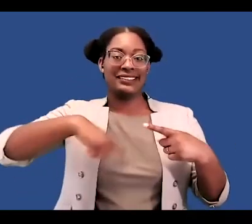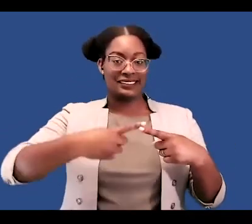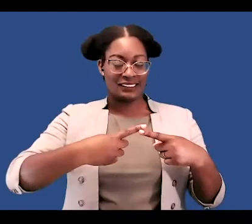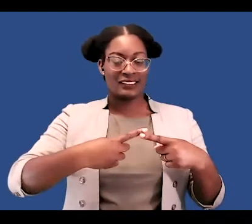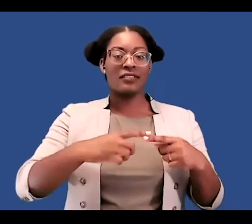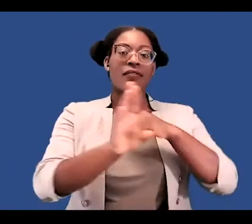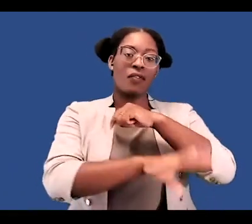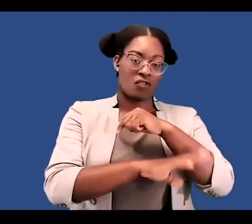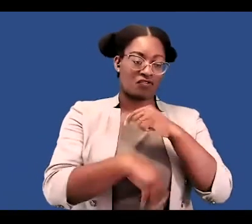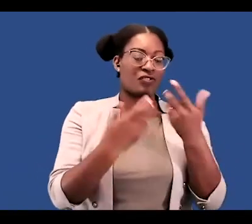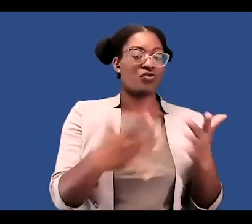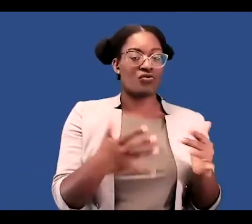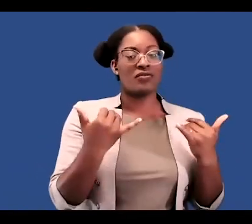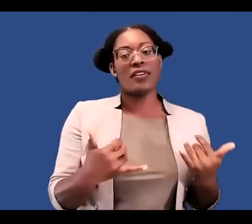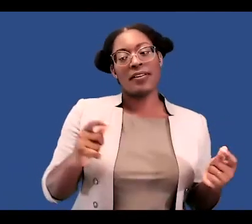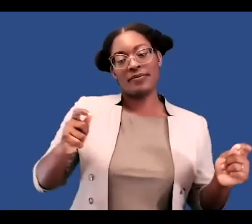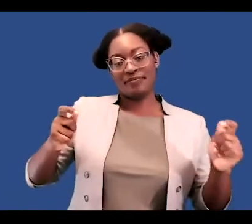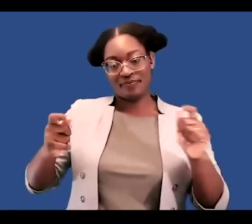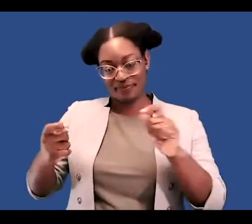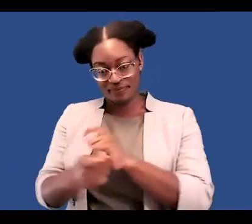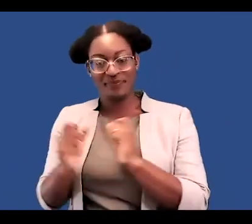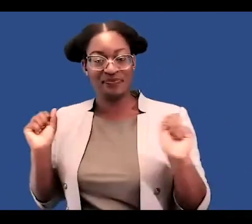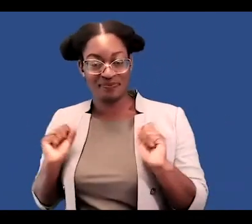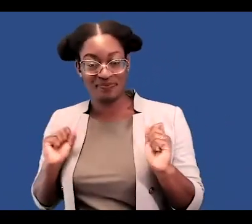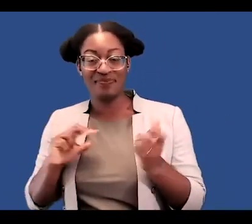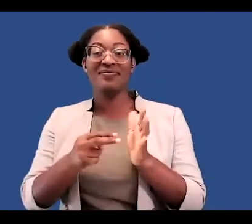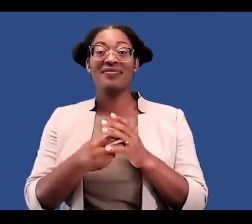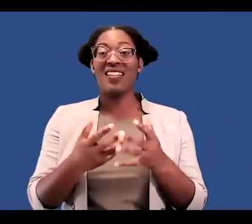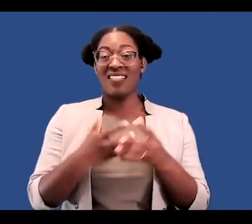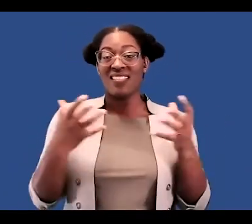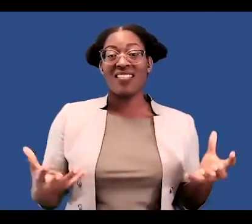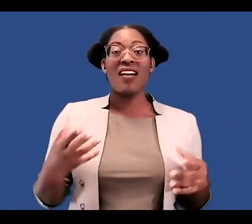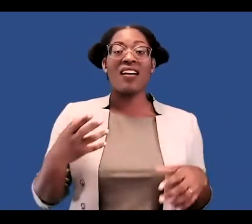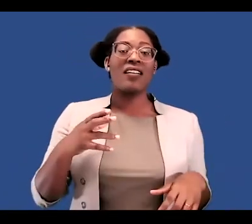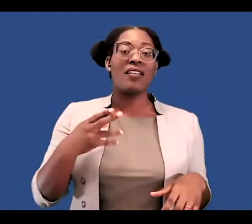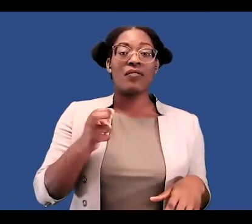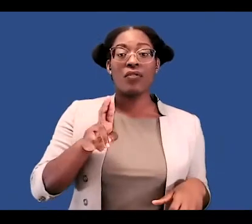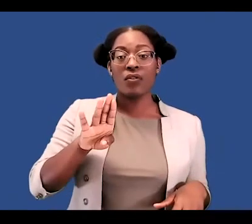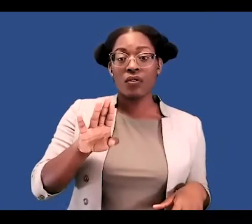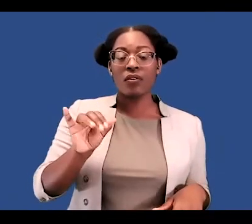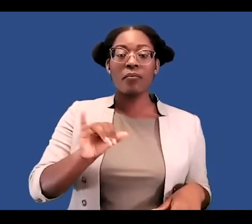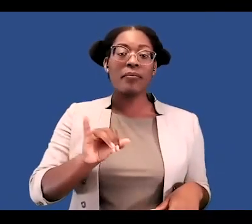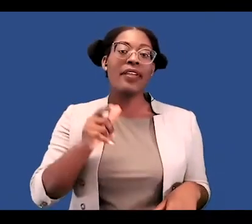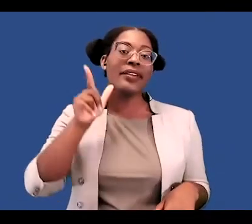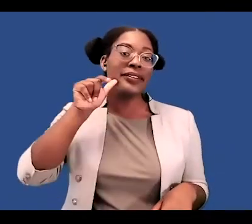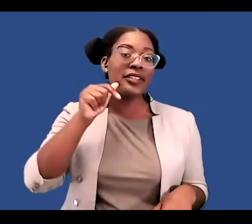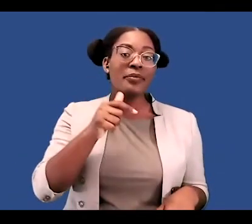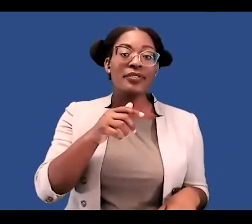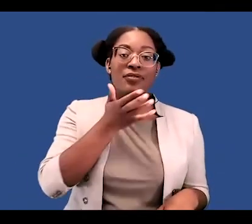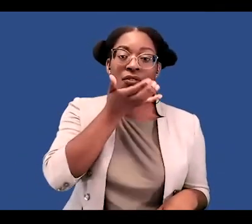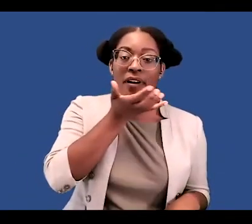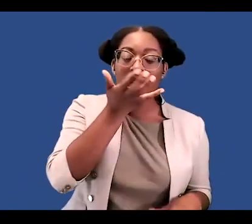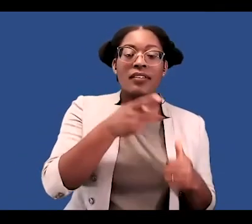winter phase. And so a lot of the herbs like lemon balm and holy basil and lemongrass, which are